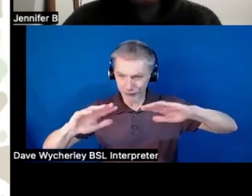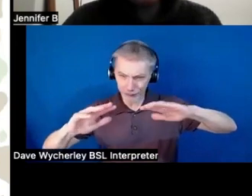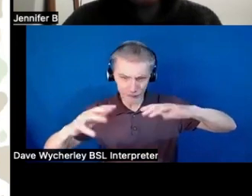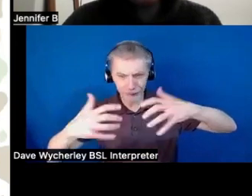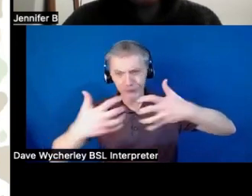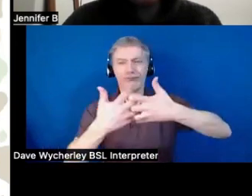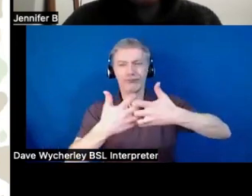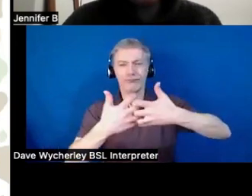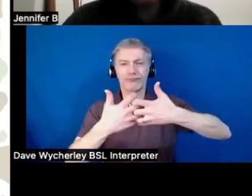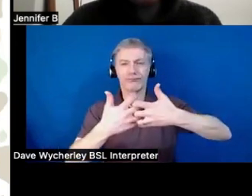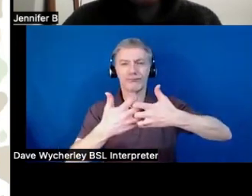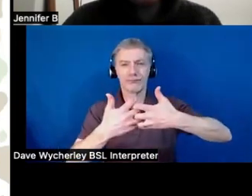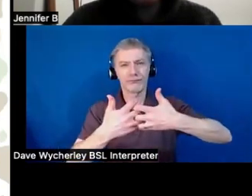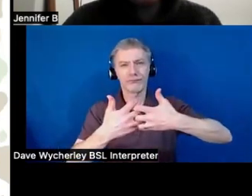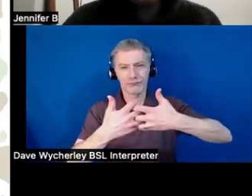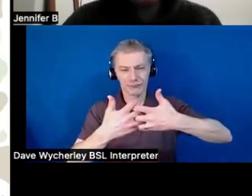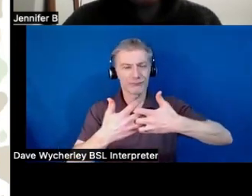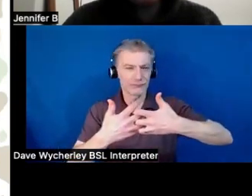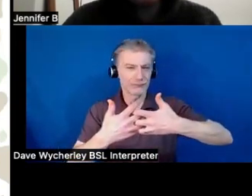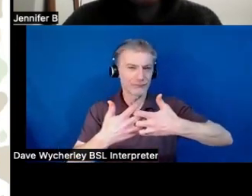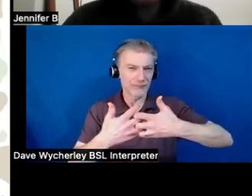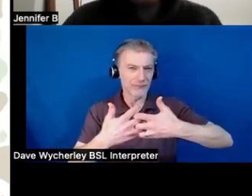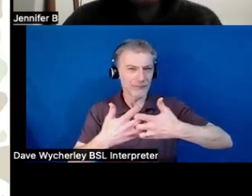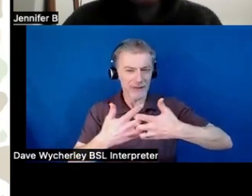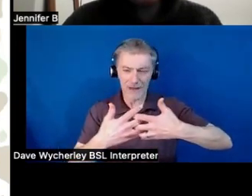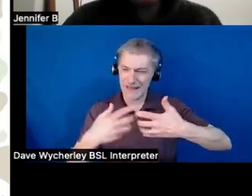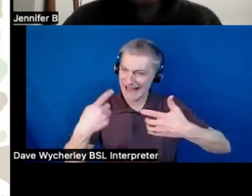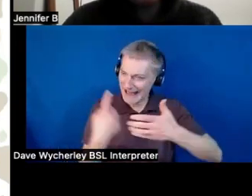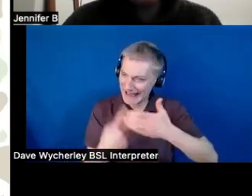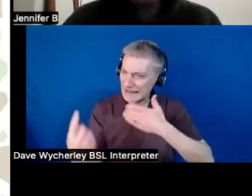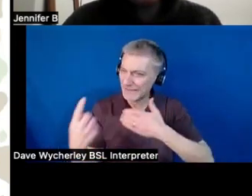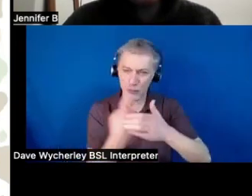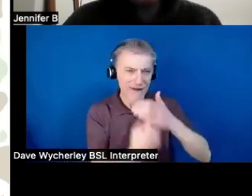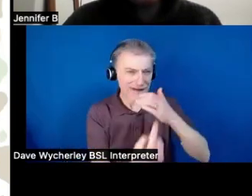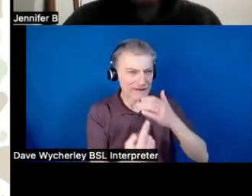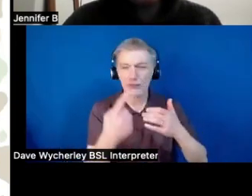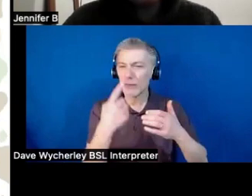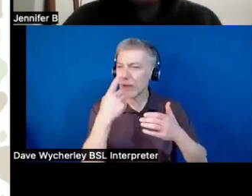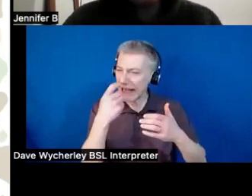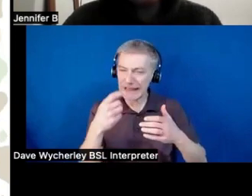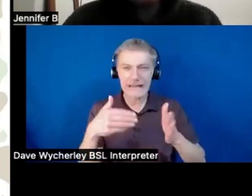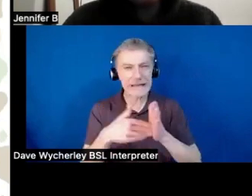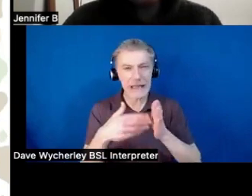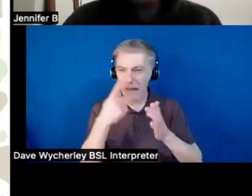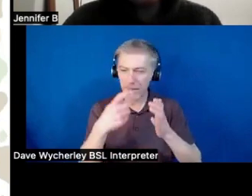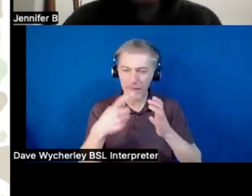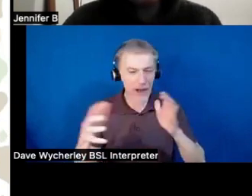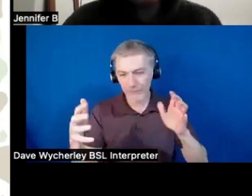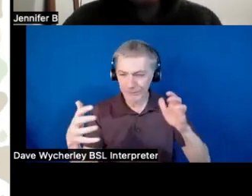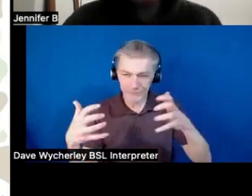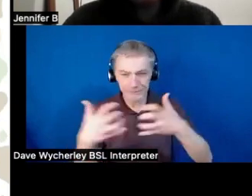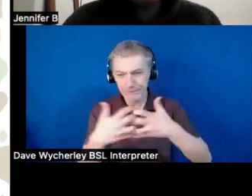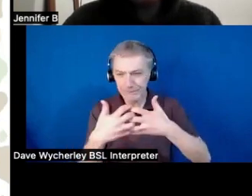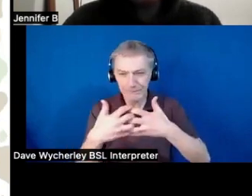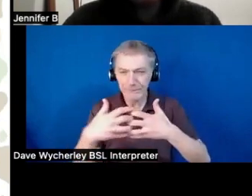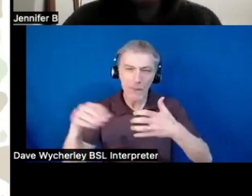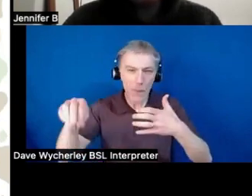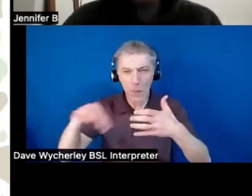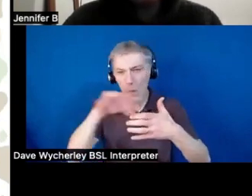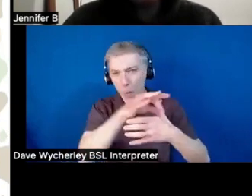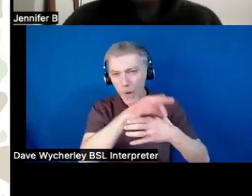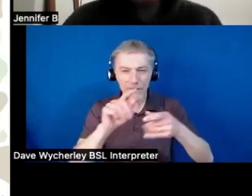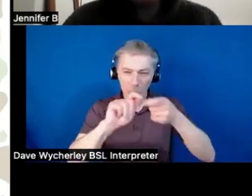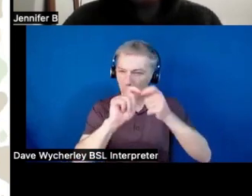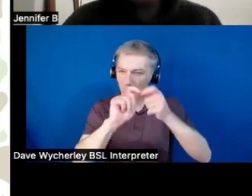interlinking, these connections between fragments that for me feels both like something being woven or plaited together, but still maintaining